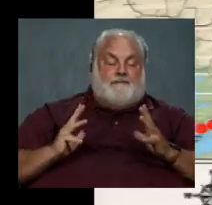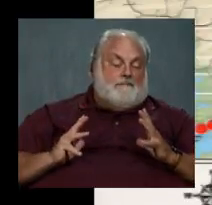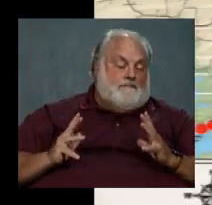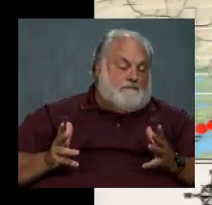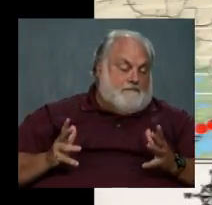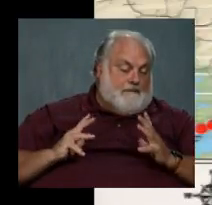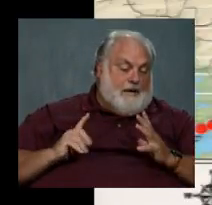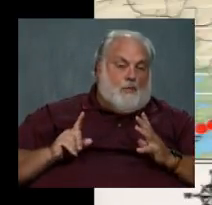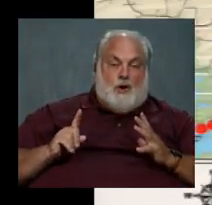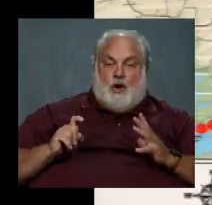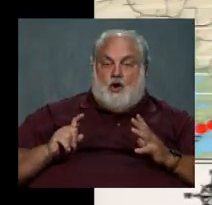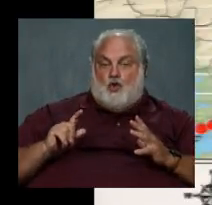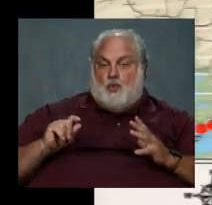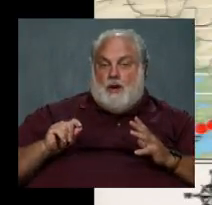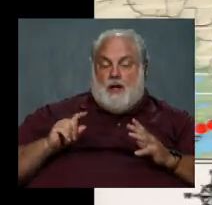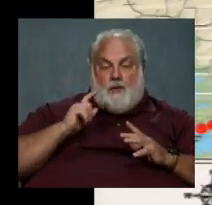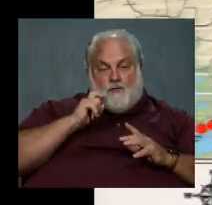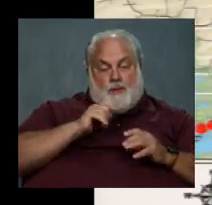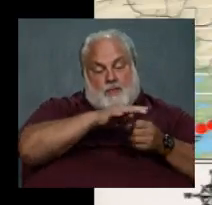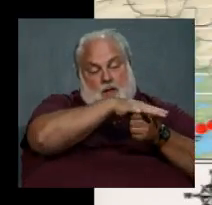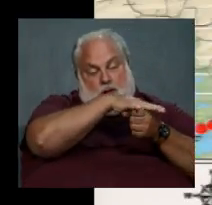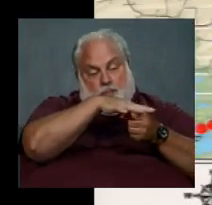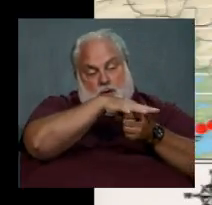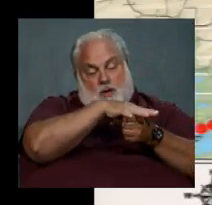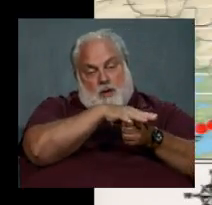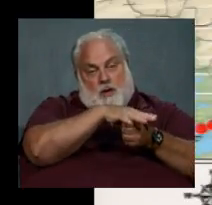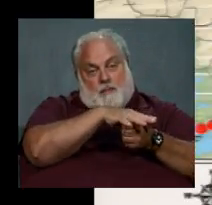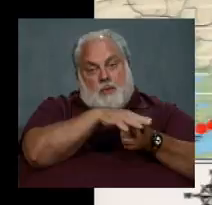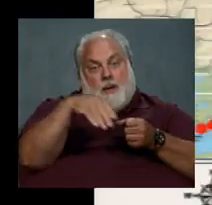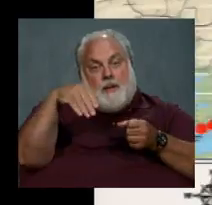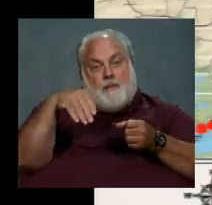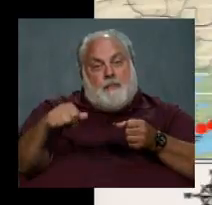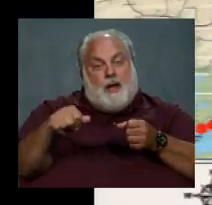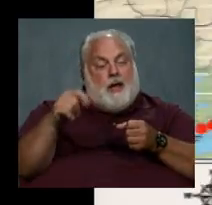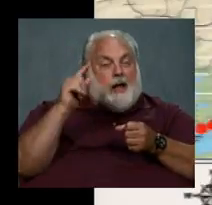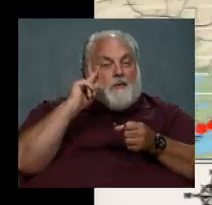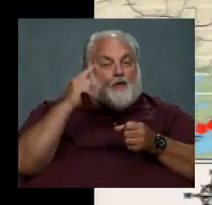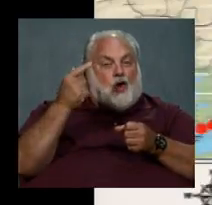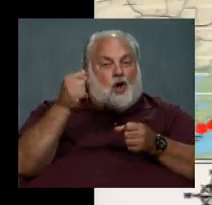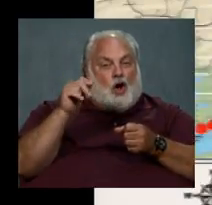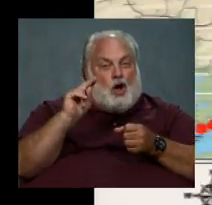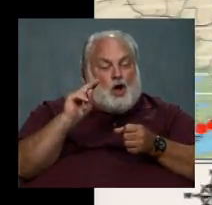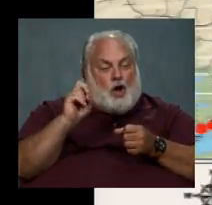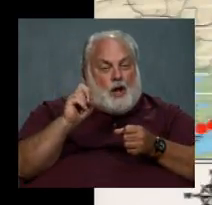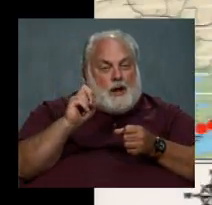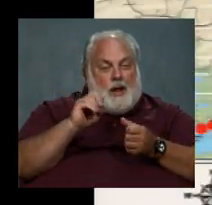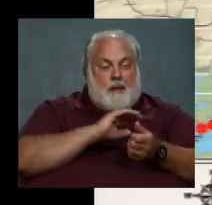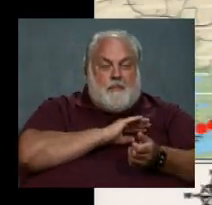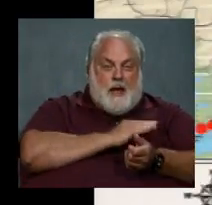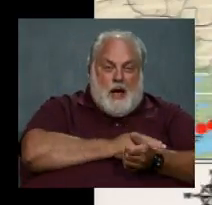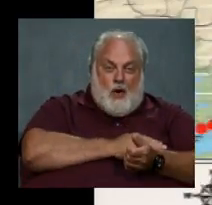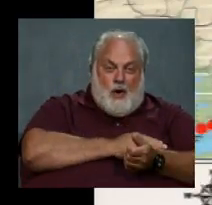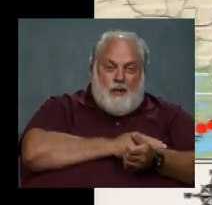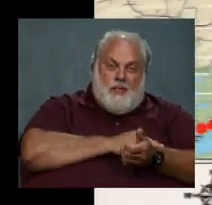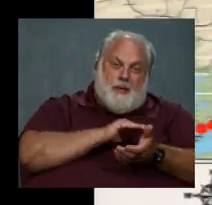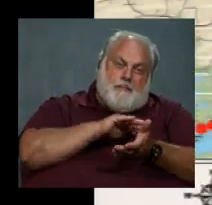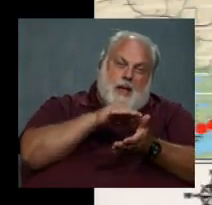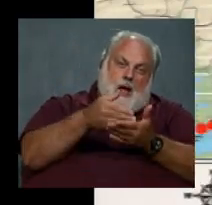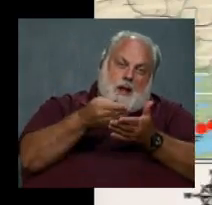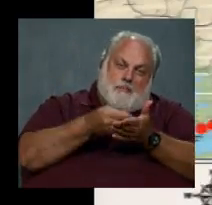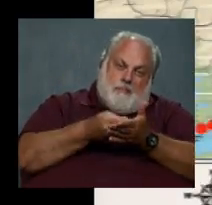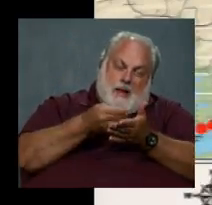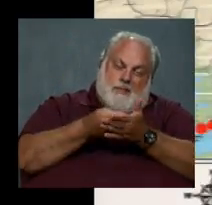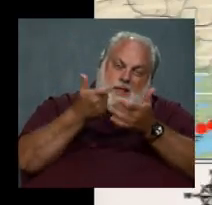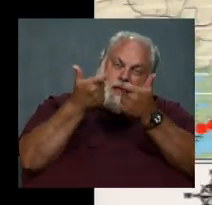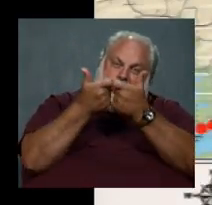the 120 million gallons out of the upper pool, but you must pay power for gone. And power forgone is the amount of money that the